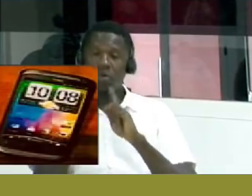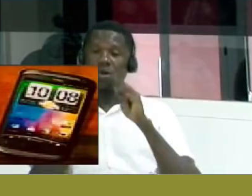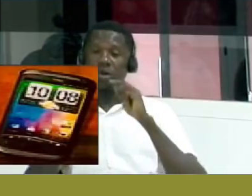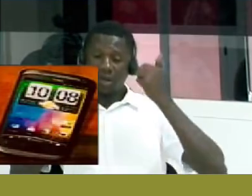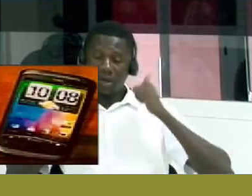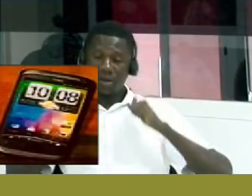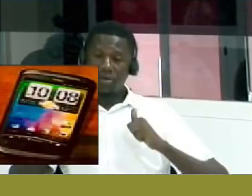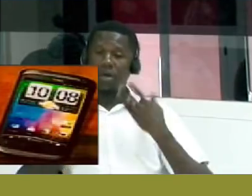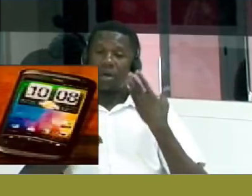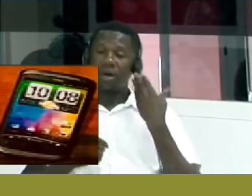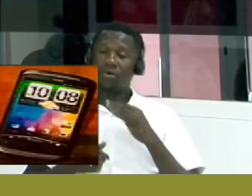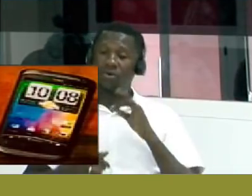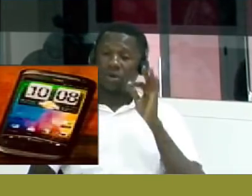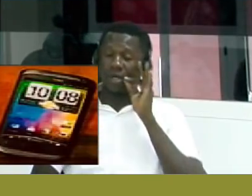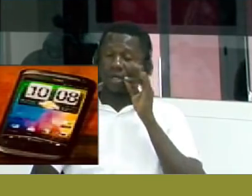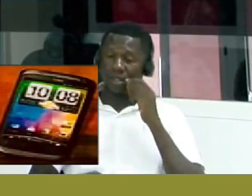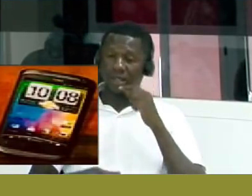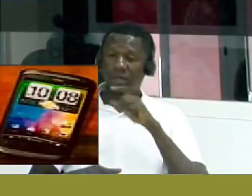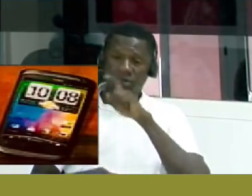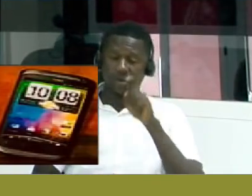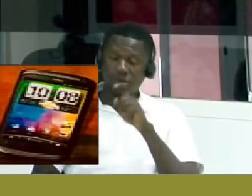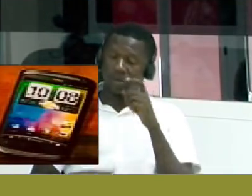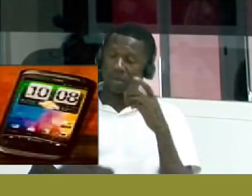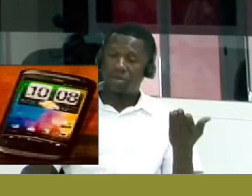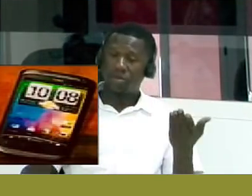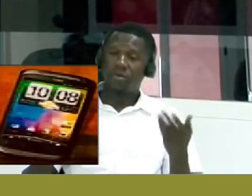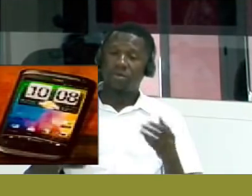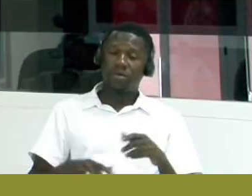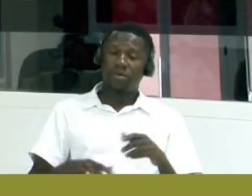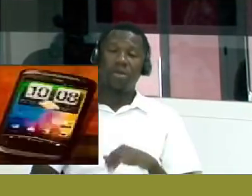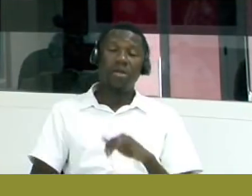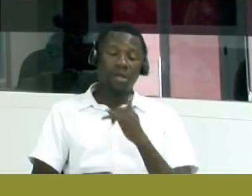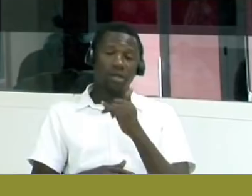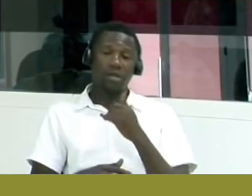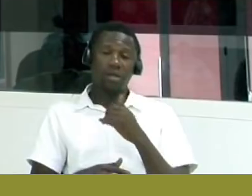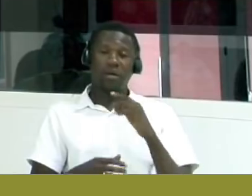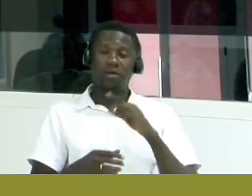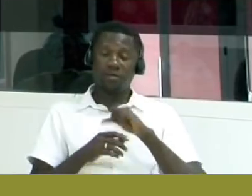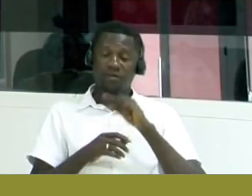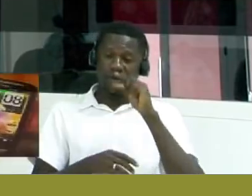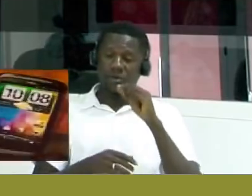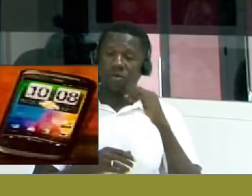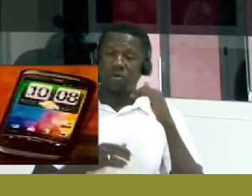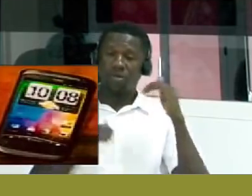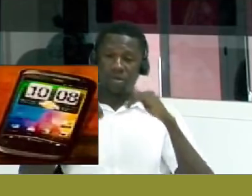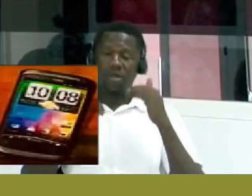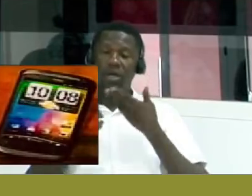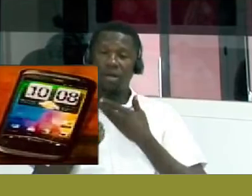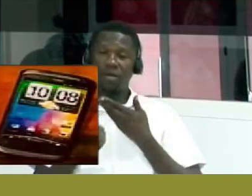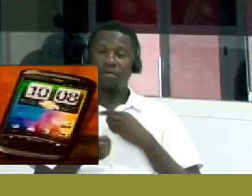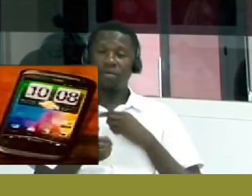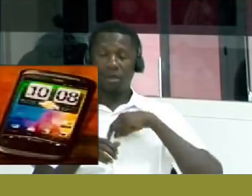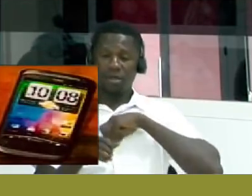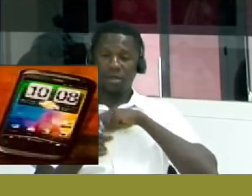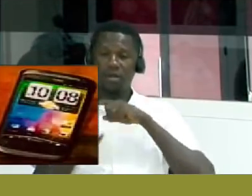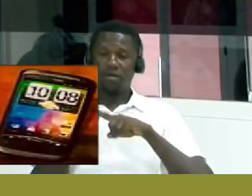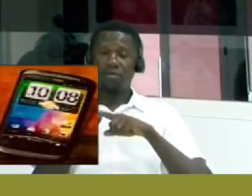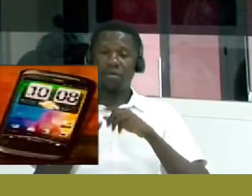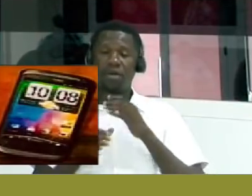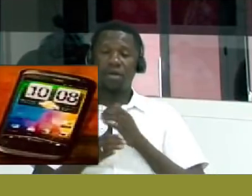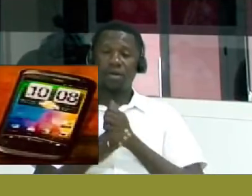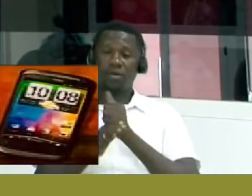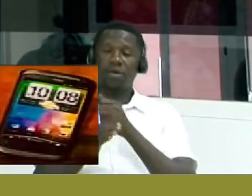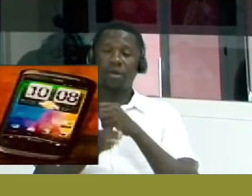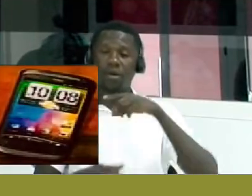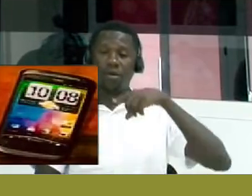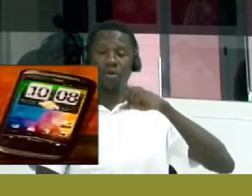what was happening and how to respond to it? Oh yes, a few meetings were held at the headquarters, myself, my deputy, the police advisor, the